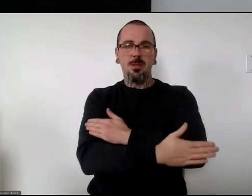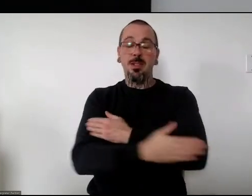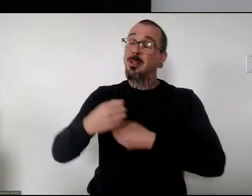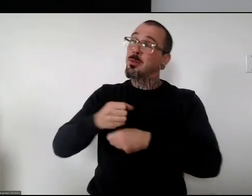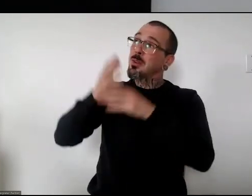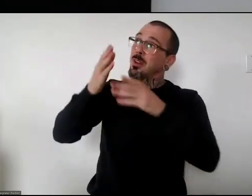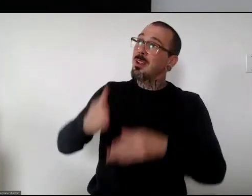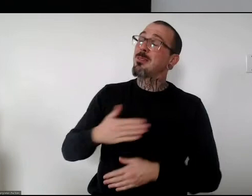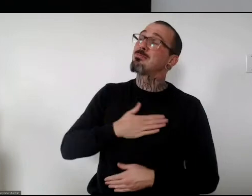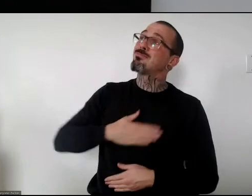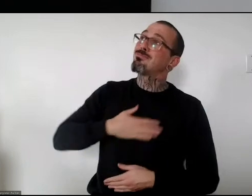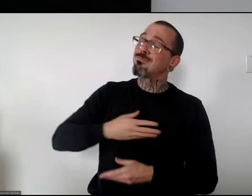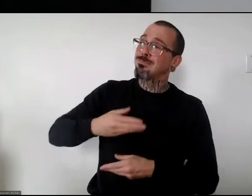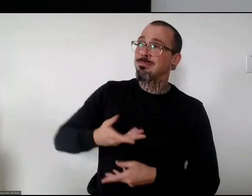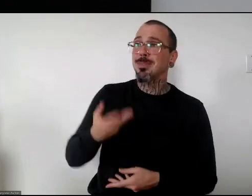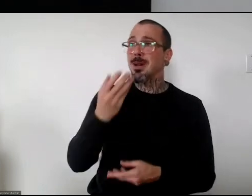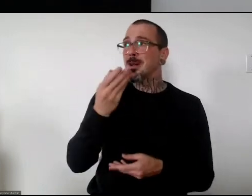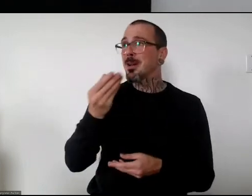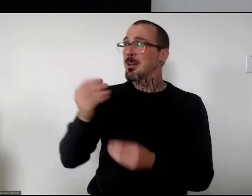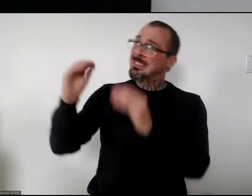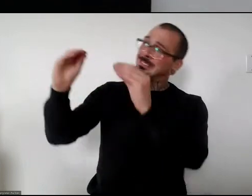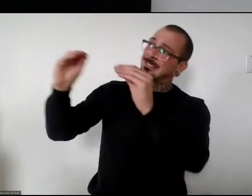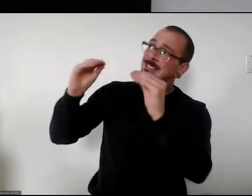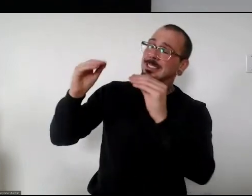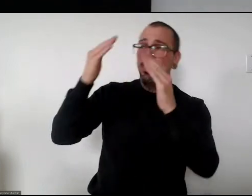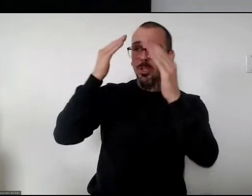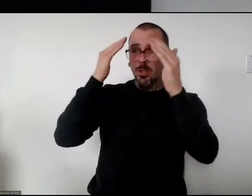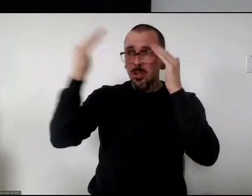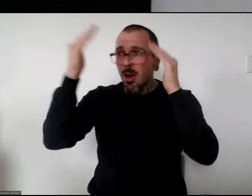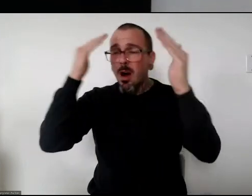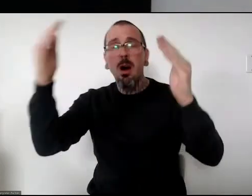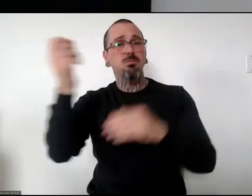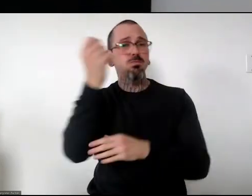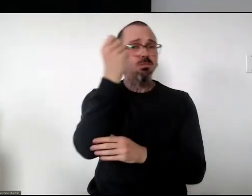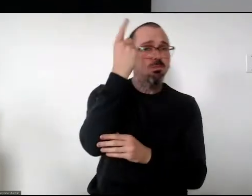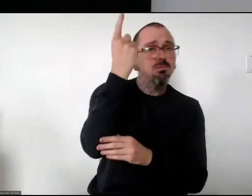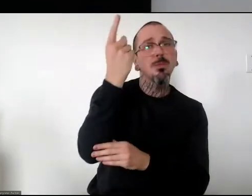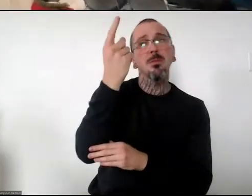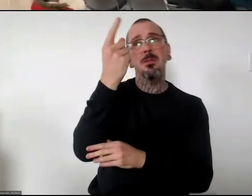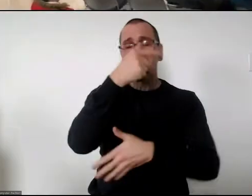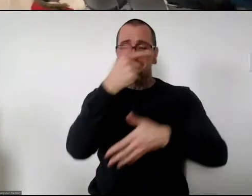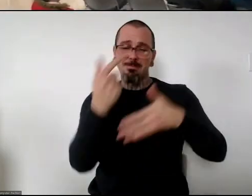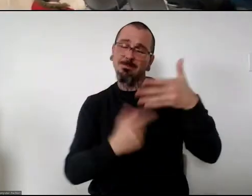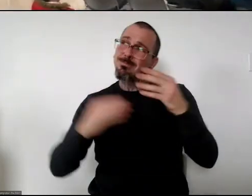the change today. Walalan, walalilok. Thank you.